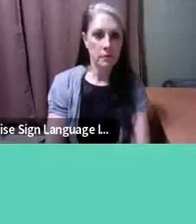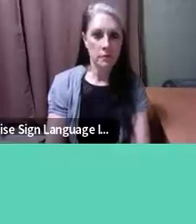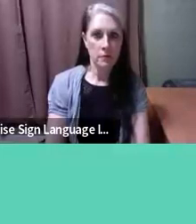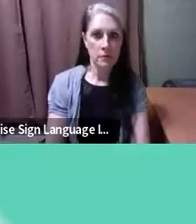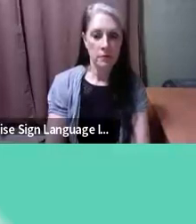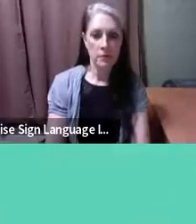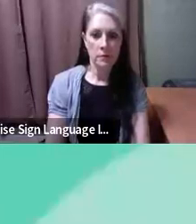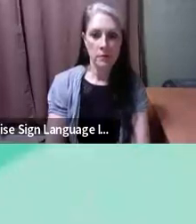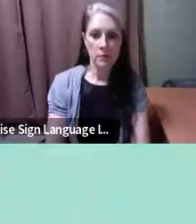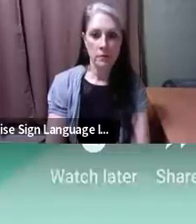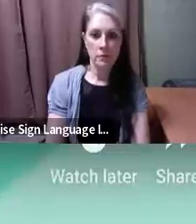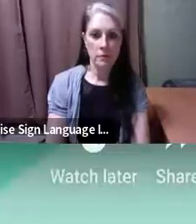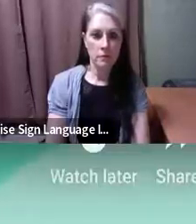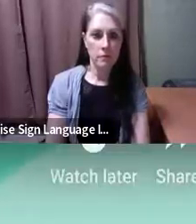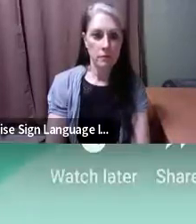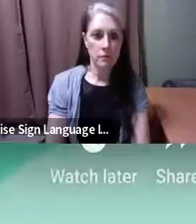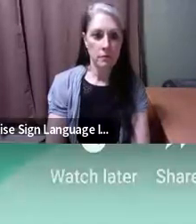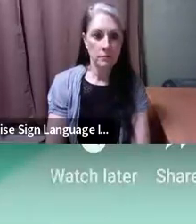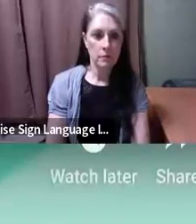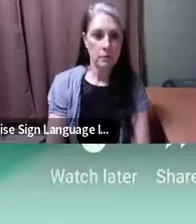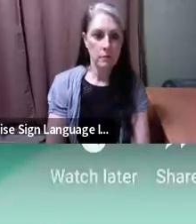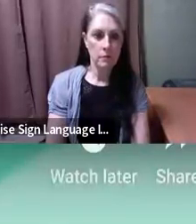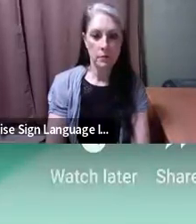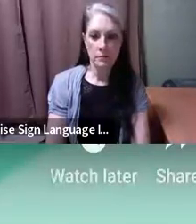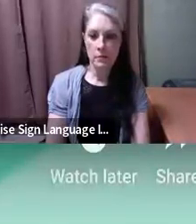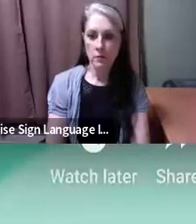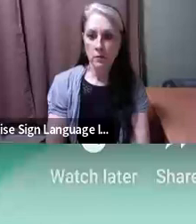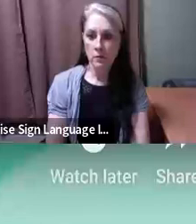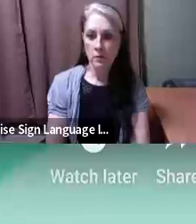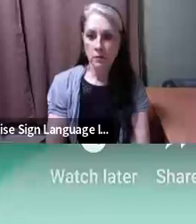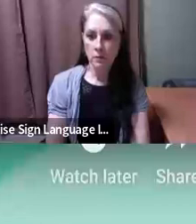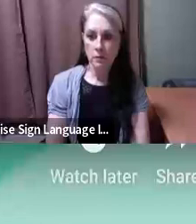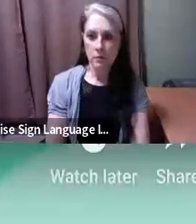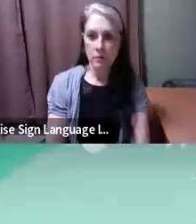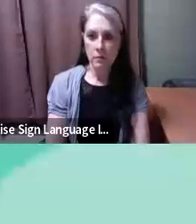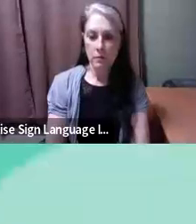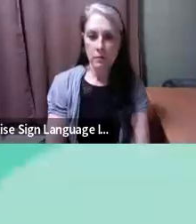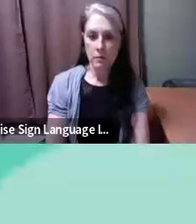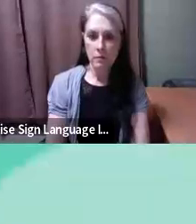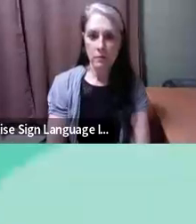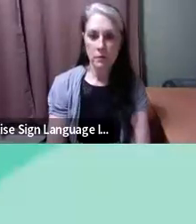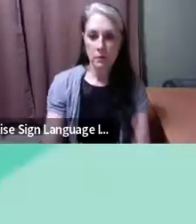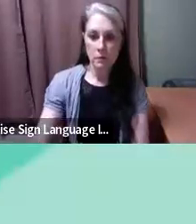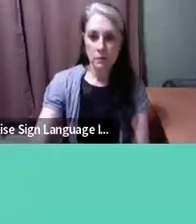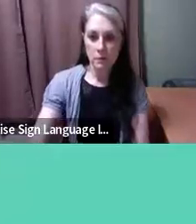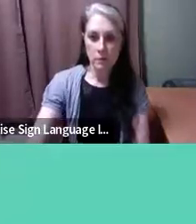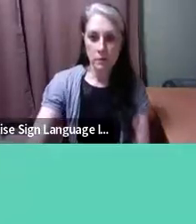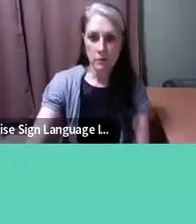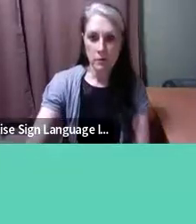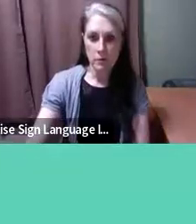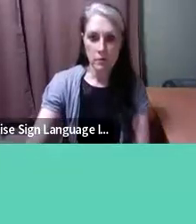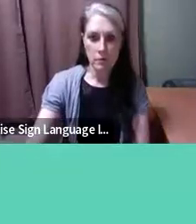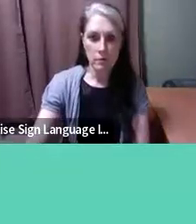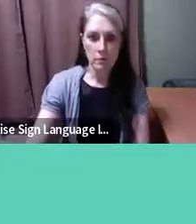own. you can ensure that people with disabilities are involved in decision-making and agenda setting. You